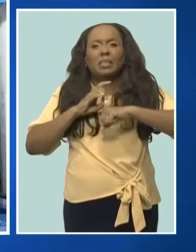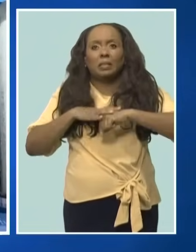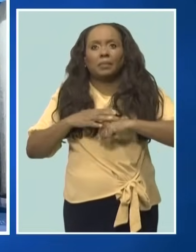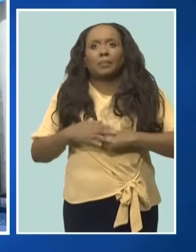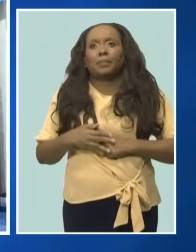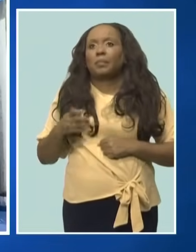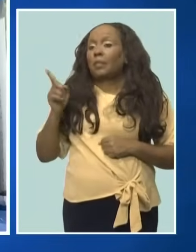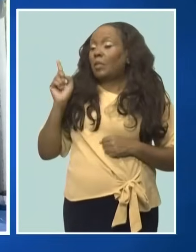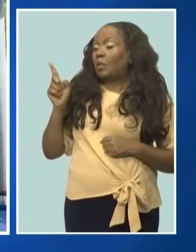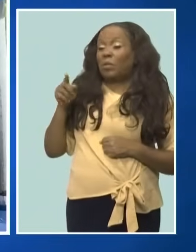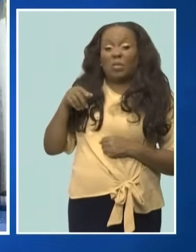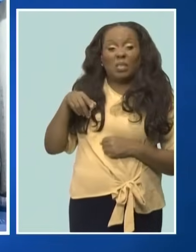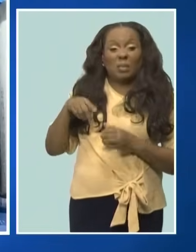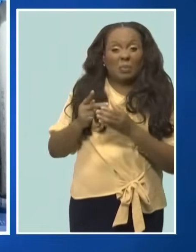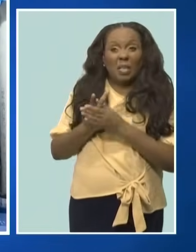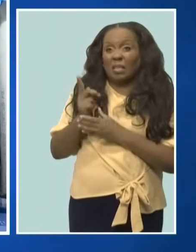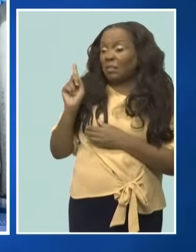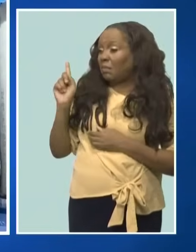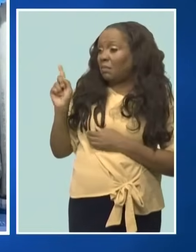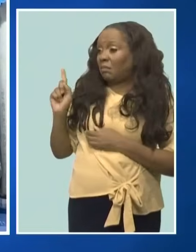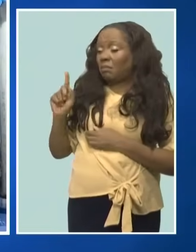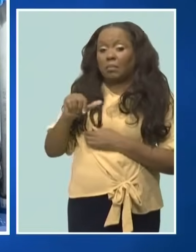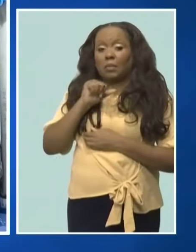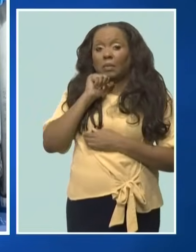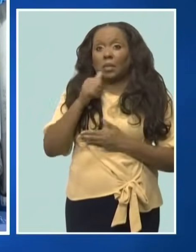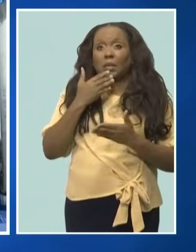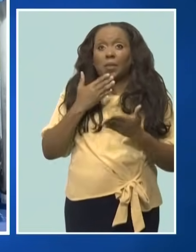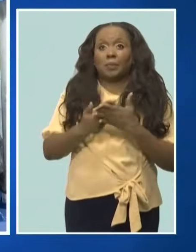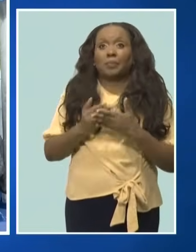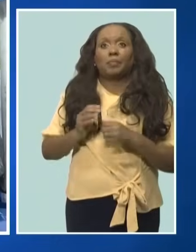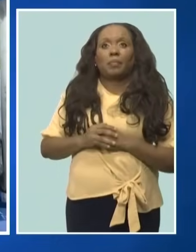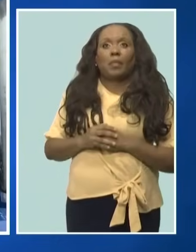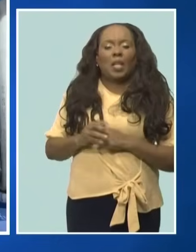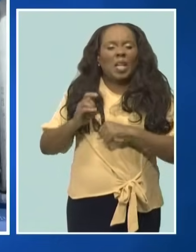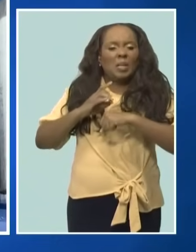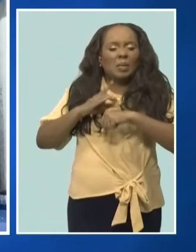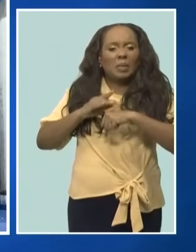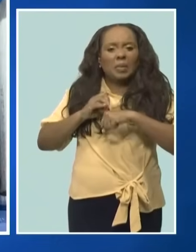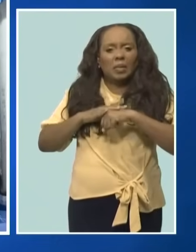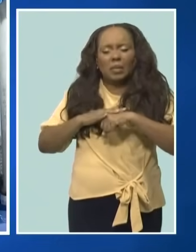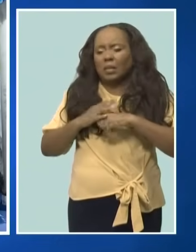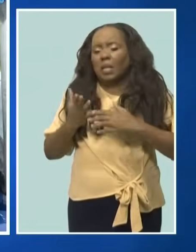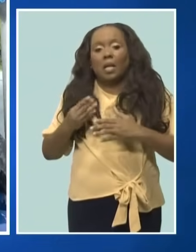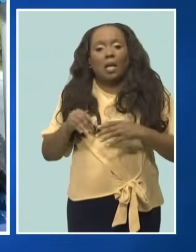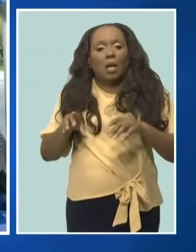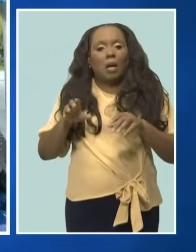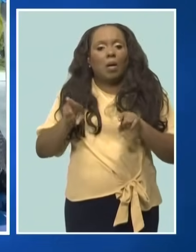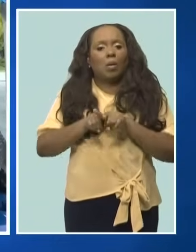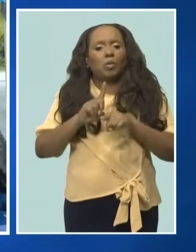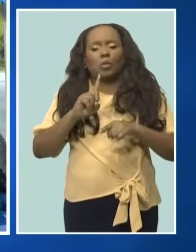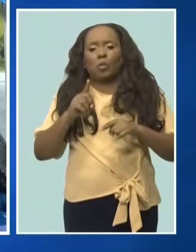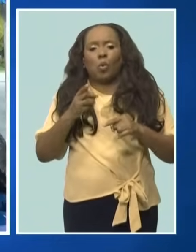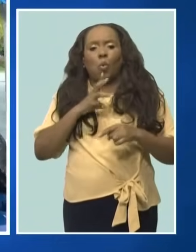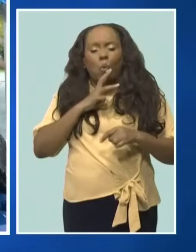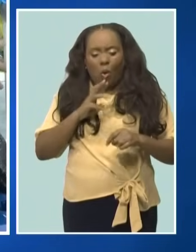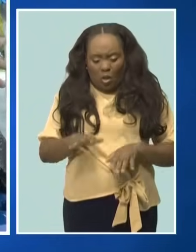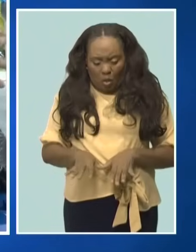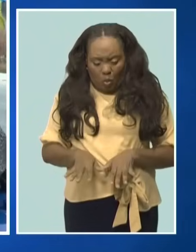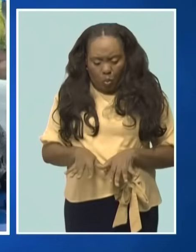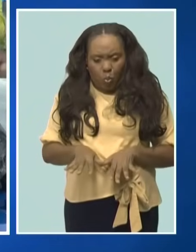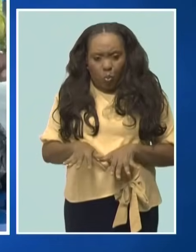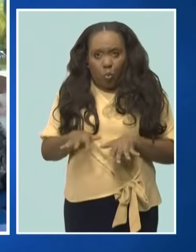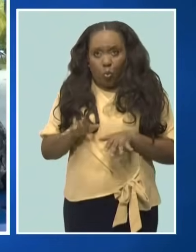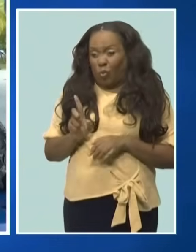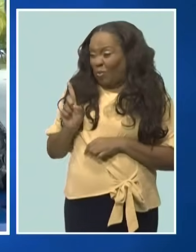rid of these plants and get a plant, right, that is not conducive to holding the water. But they got nice plants that don't